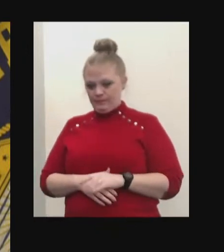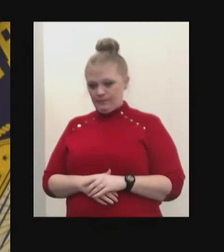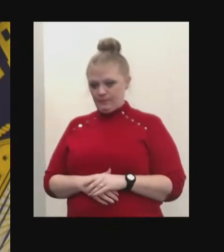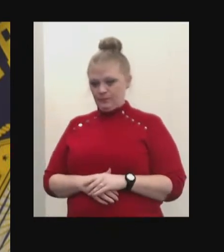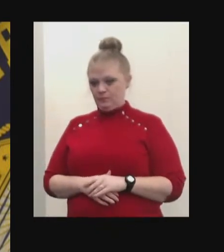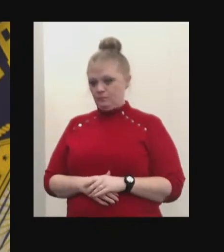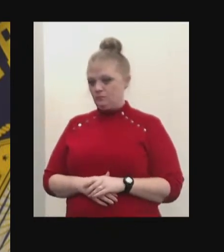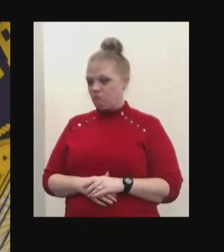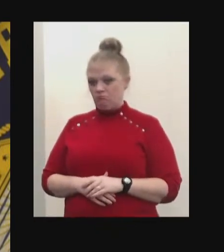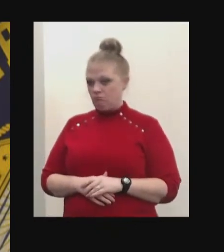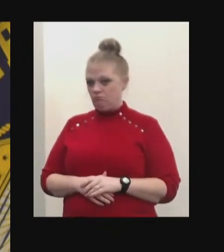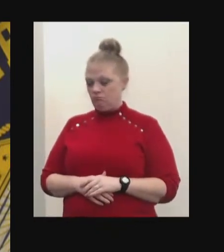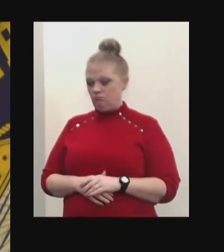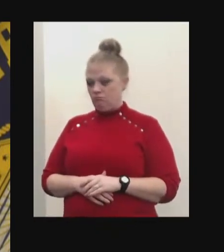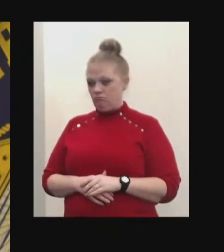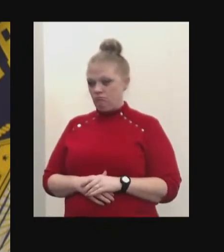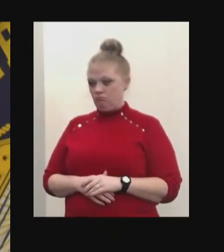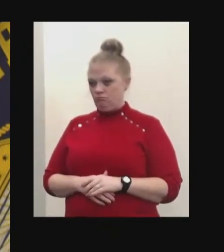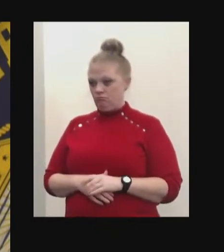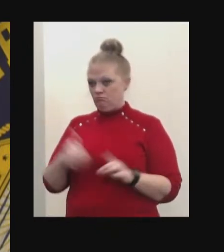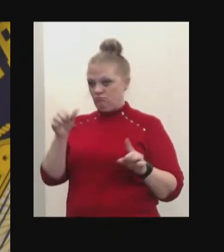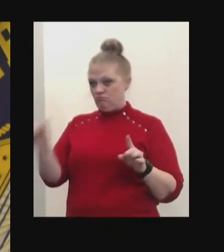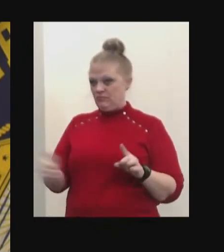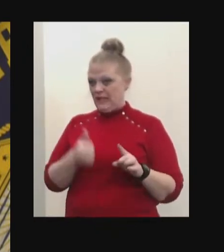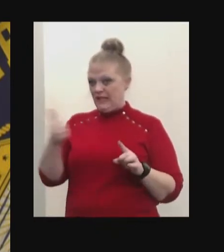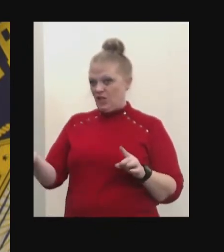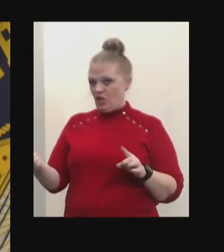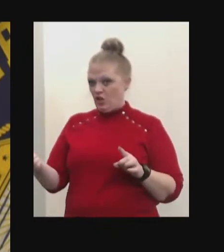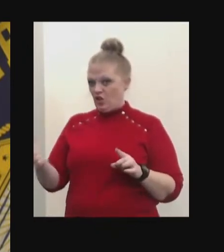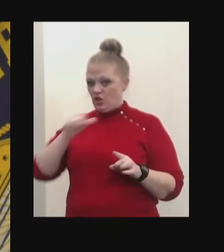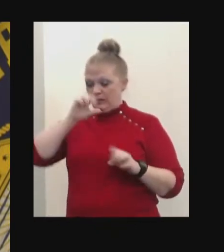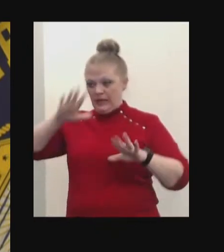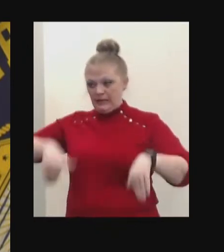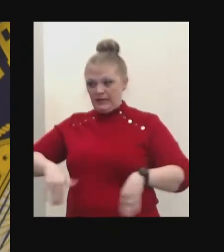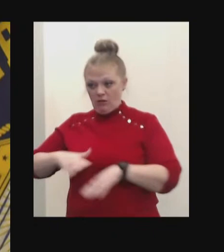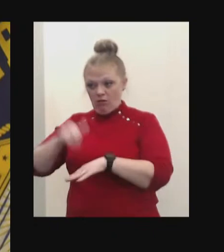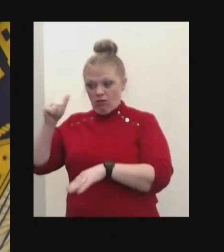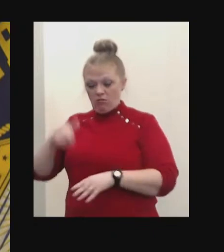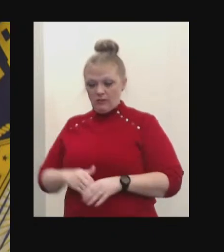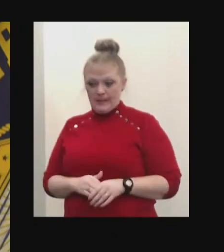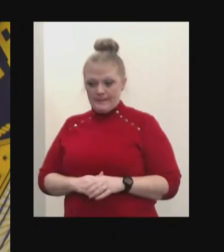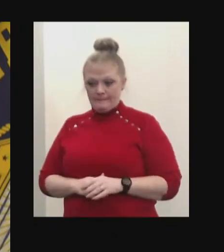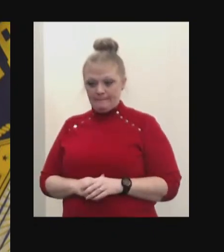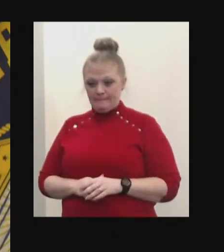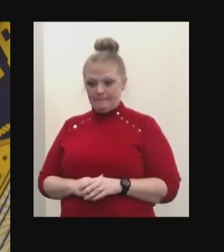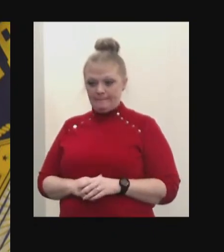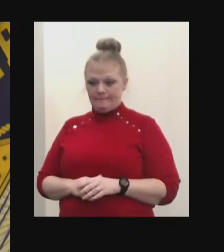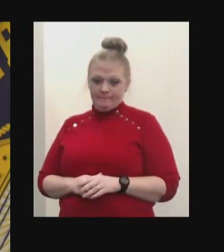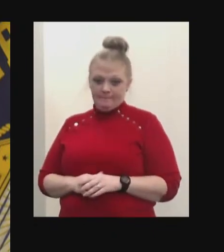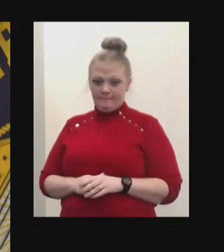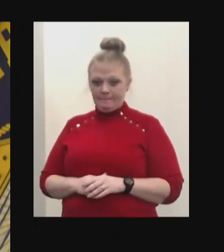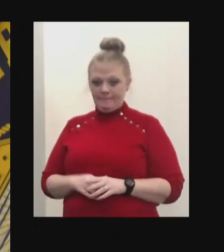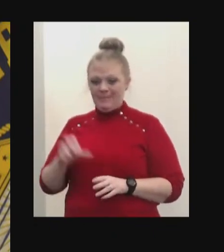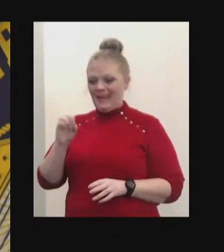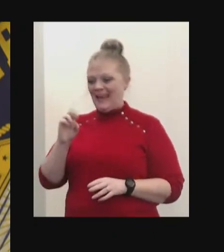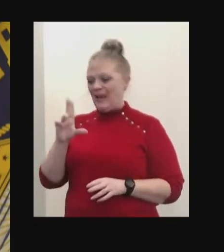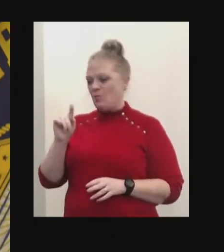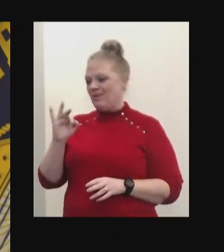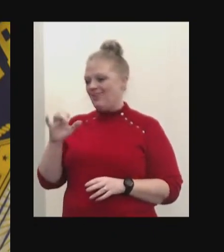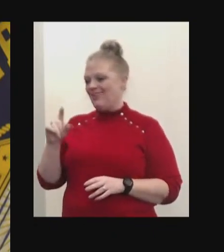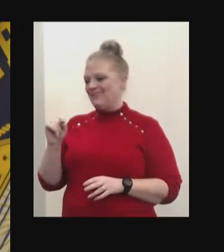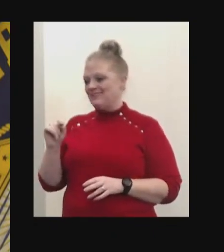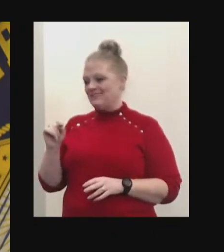If not, is there any other media outlet that it was not called upon? Not just a reporter, but an outlet? B